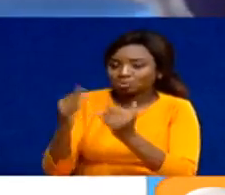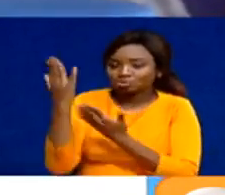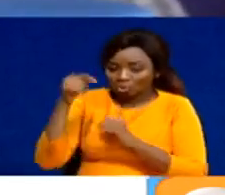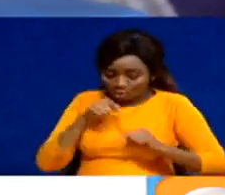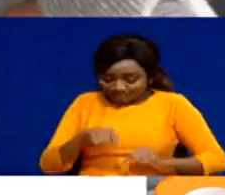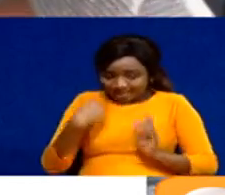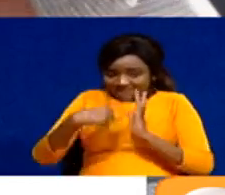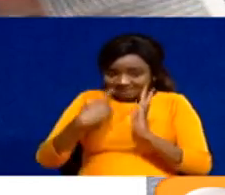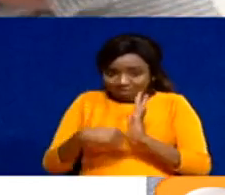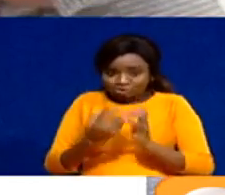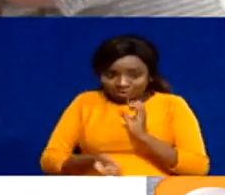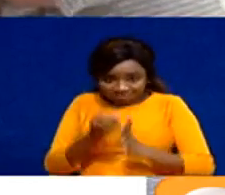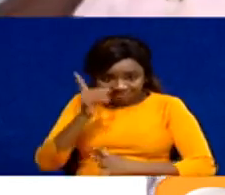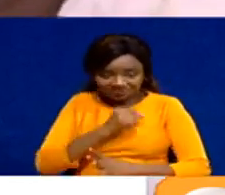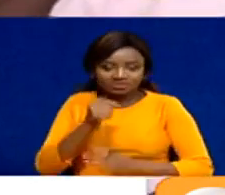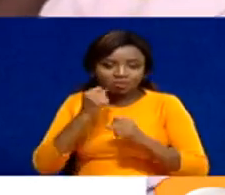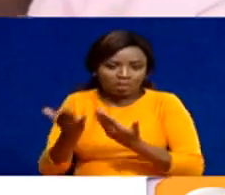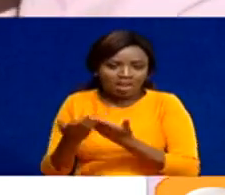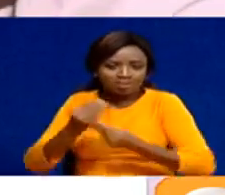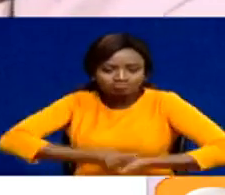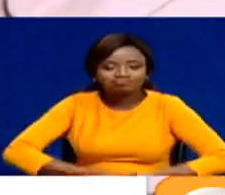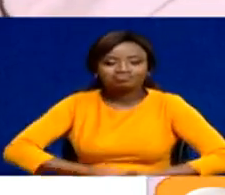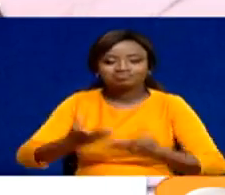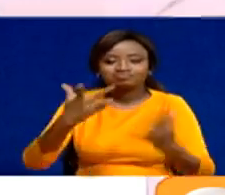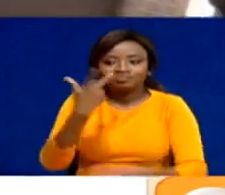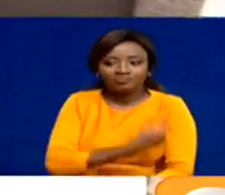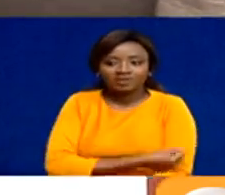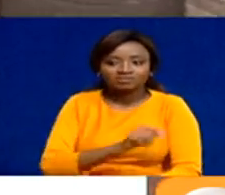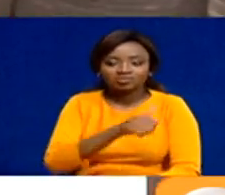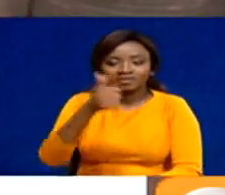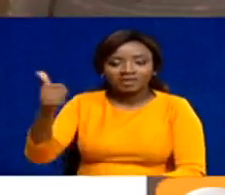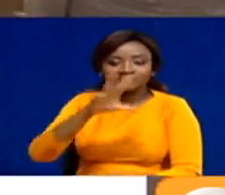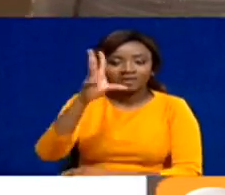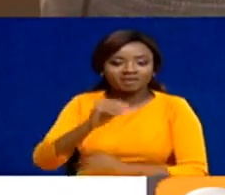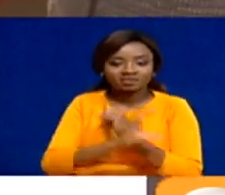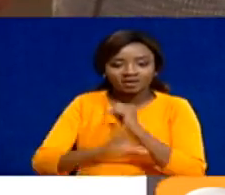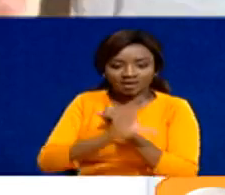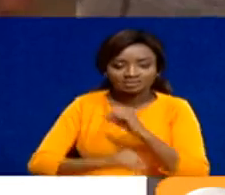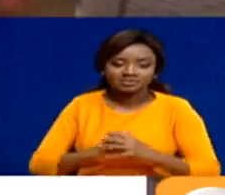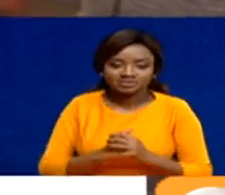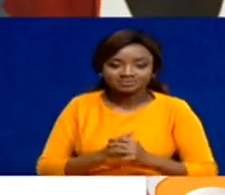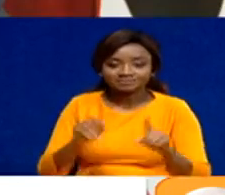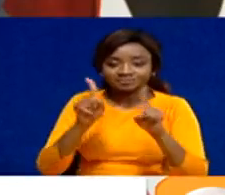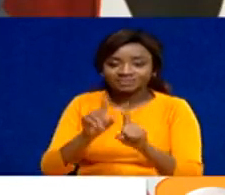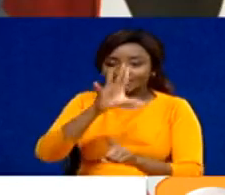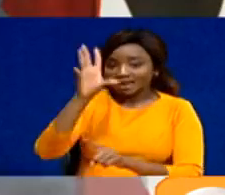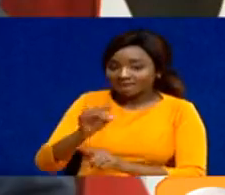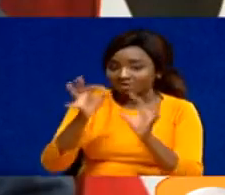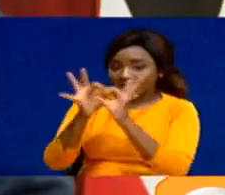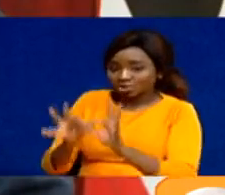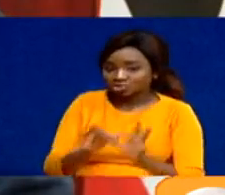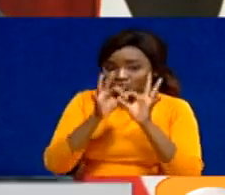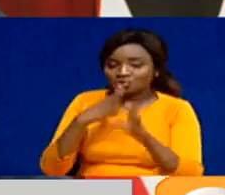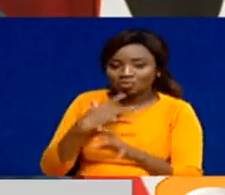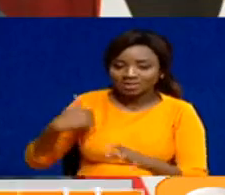supply doses of its COVID-19 jab to African nations as early as next year. And the African Union called for all of us to